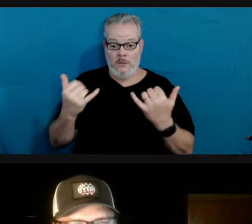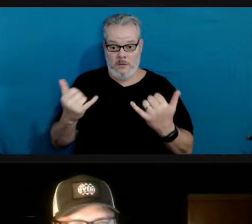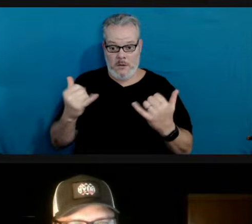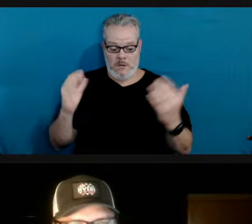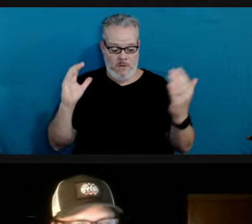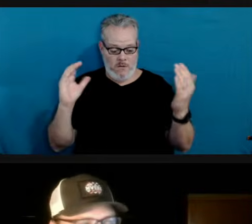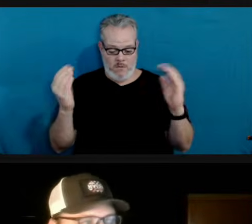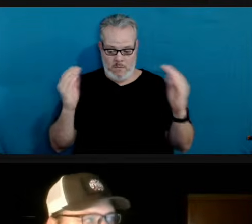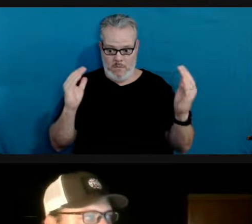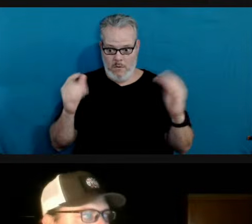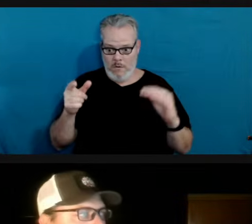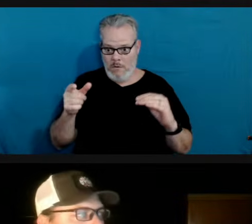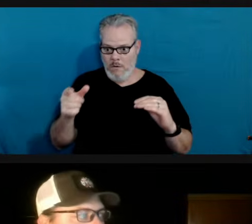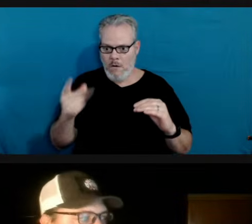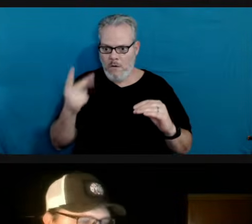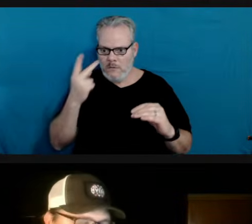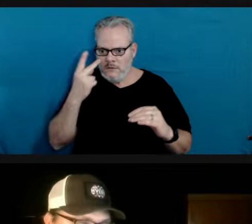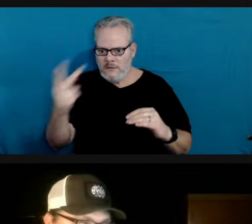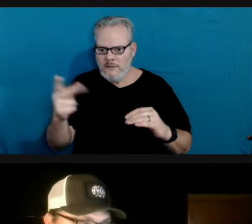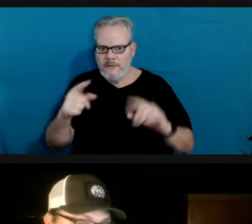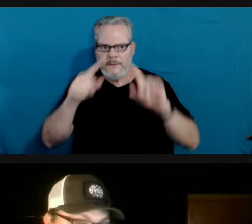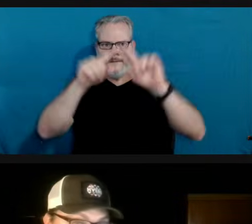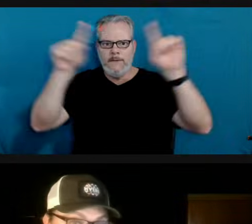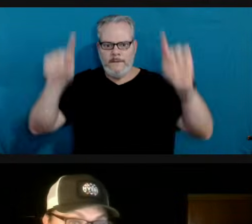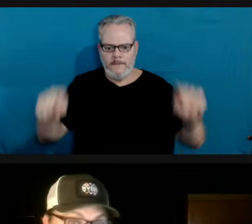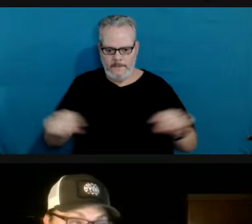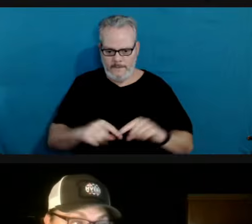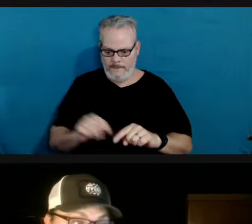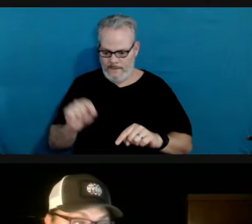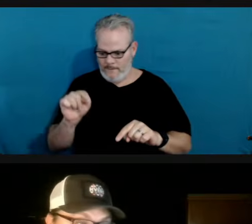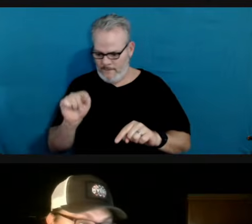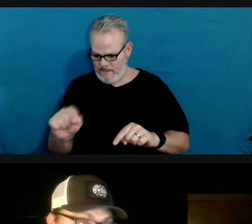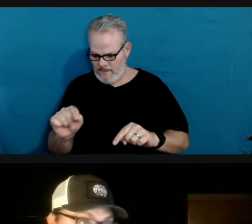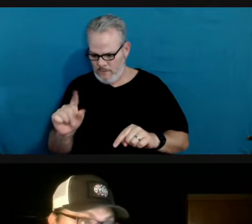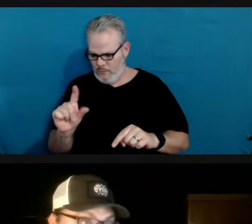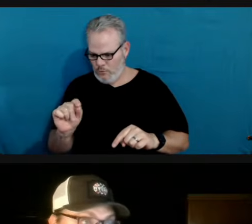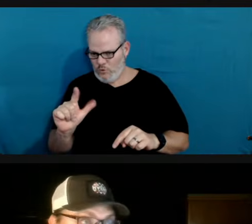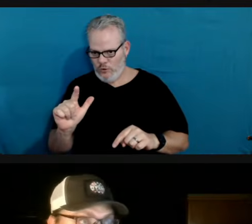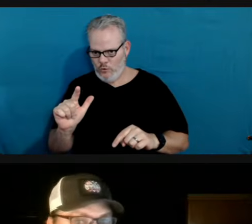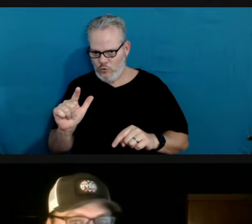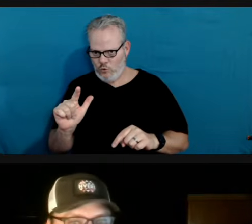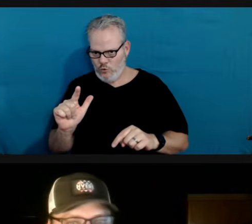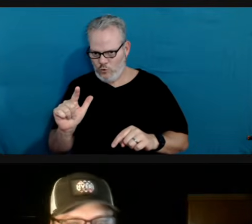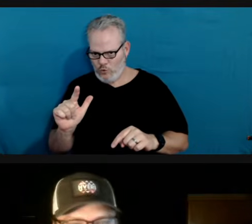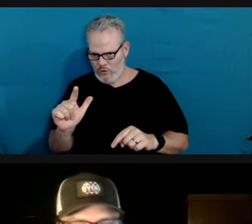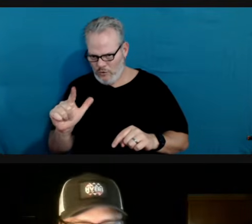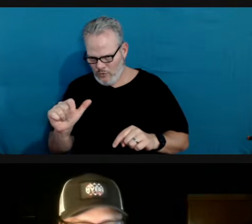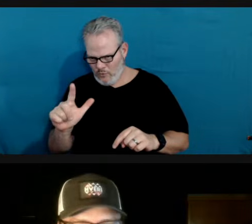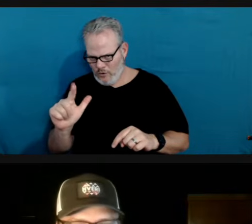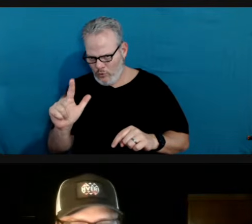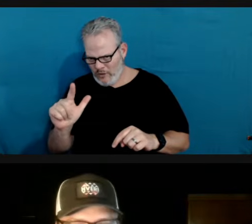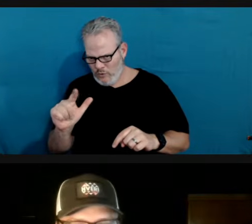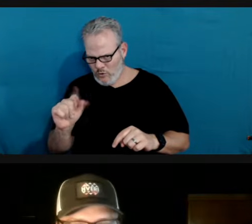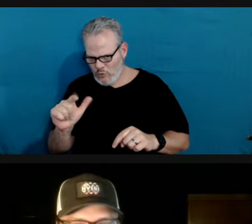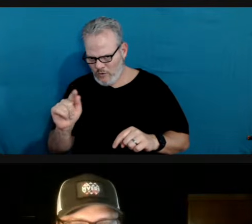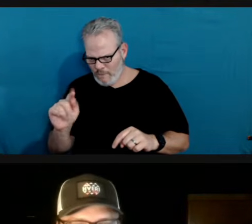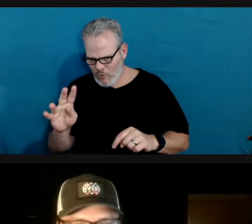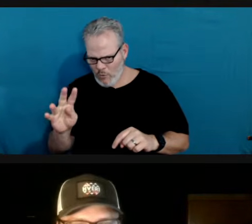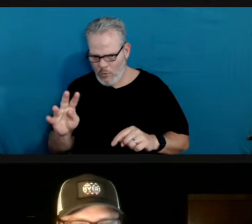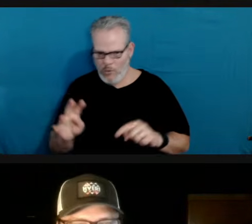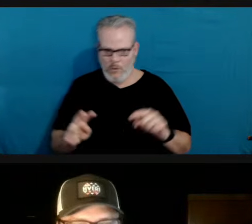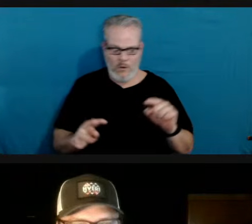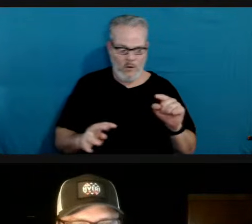2023 or 2024 to 2026 eruption has matched the highest fountain heights at Mauna Ulu, exceeded those of